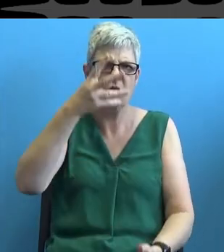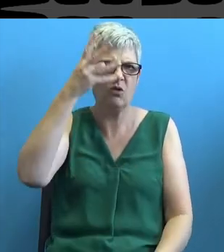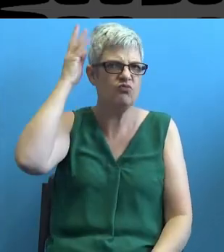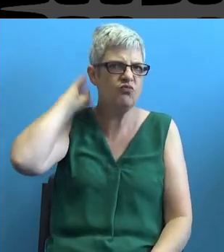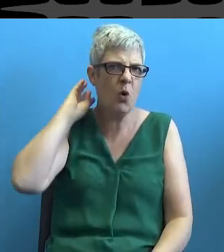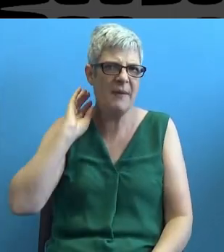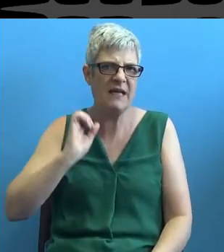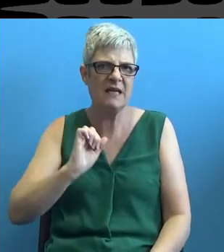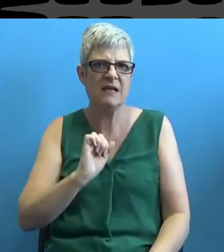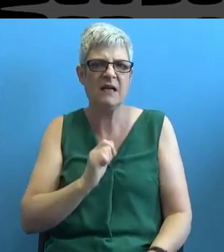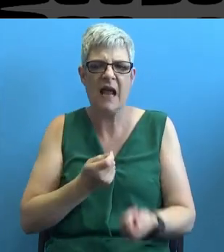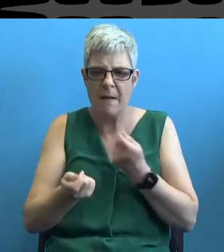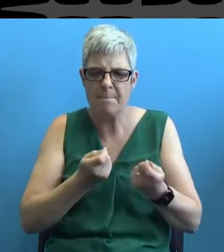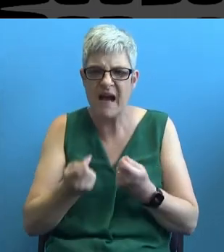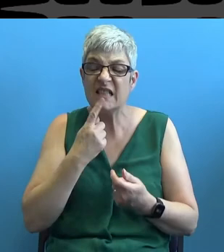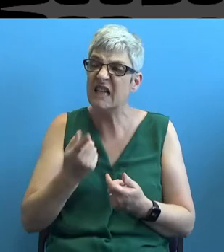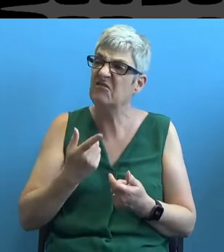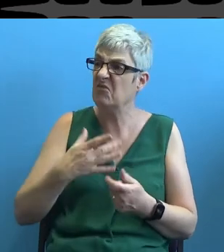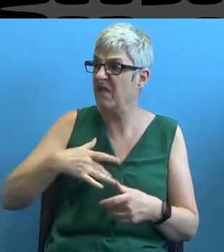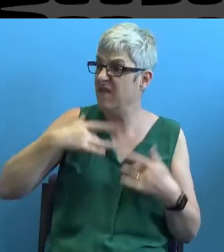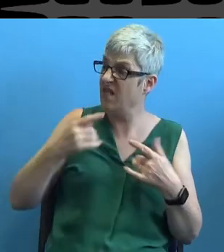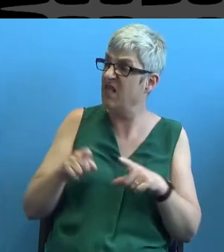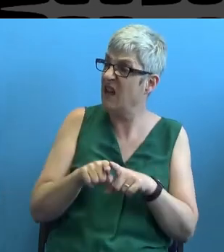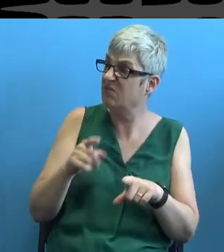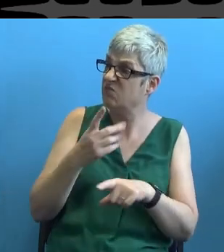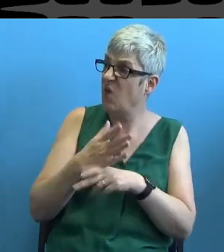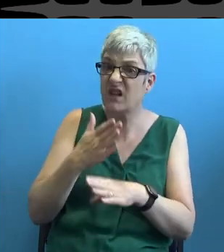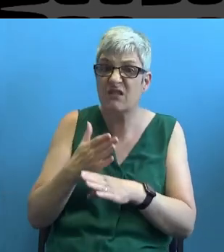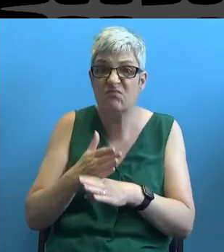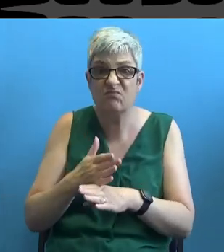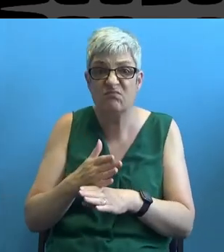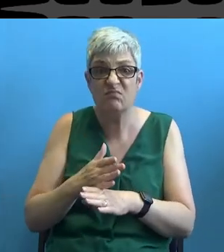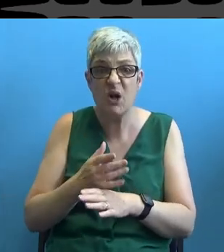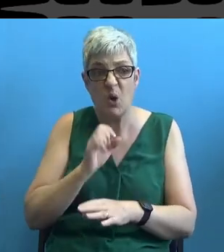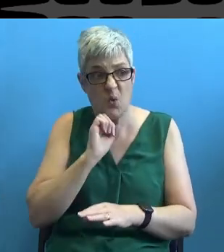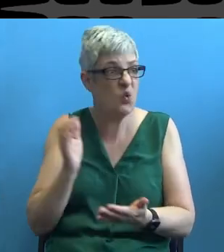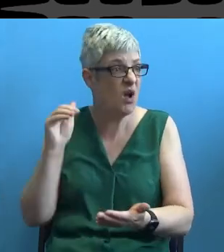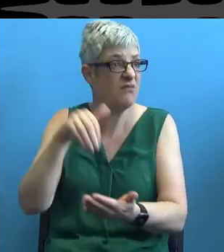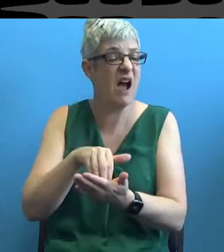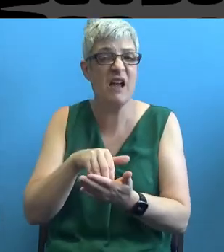like working today? Who's going along? Who's going to turn up to serve breakfast today?